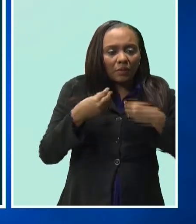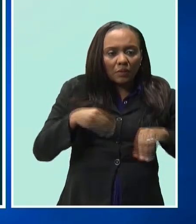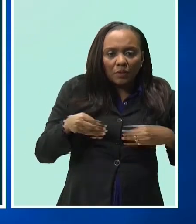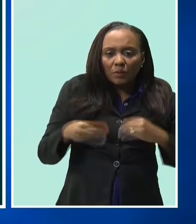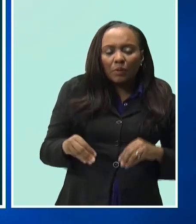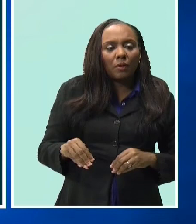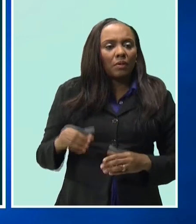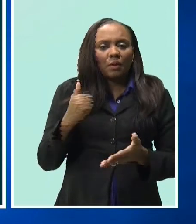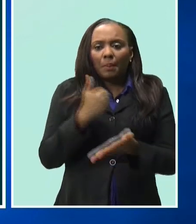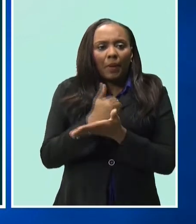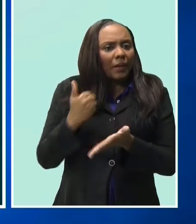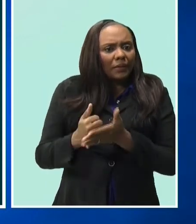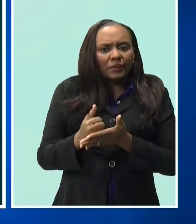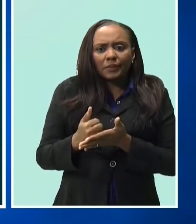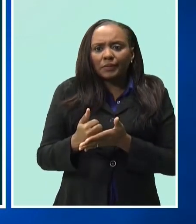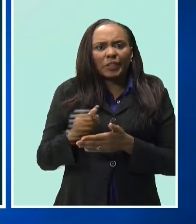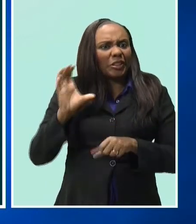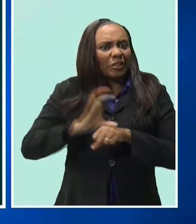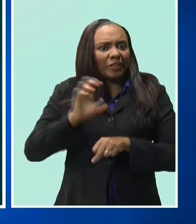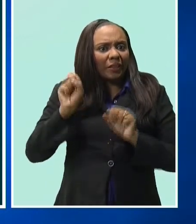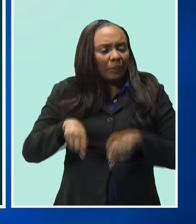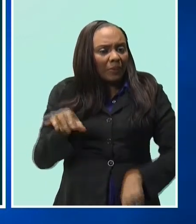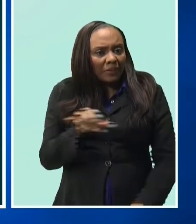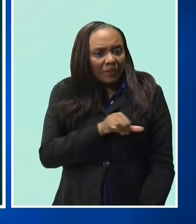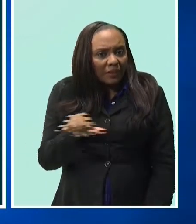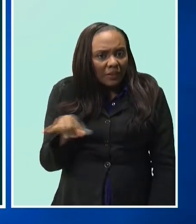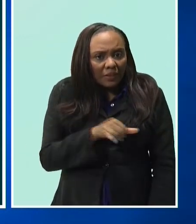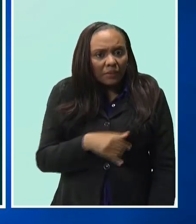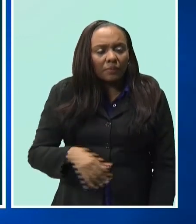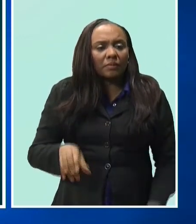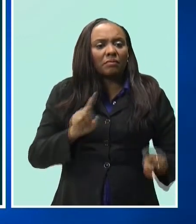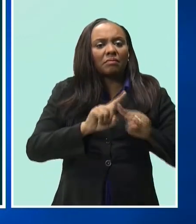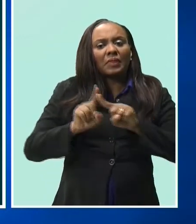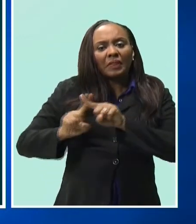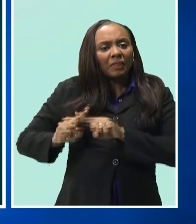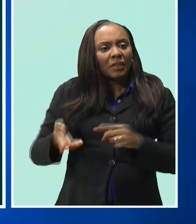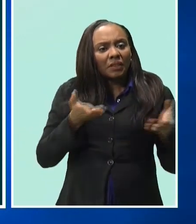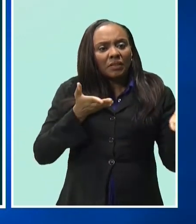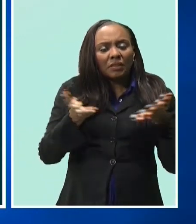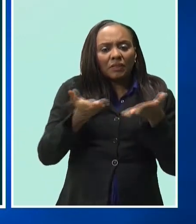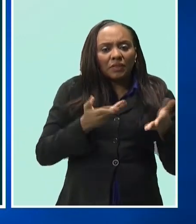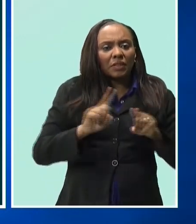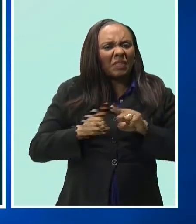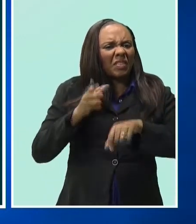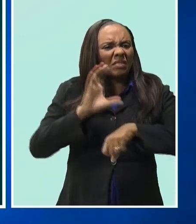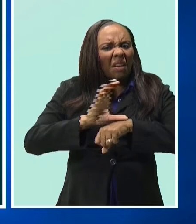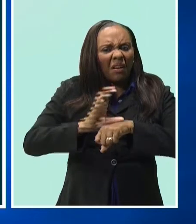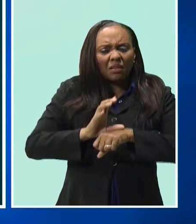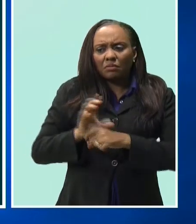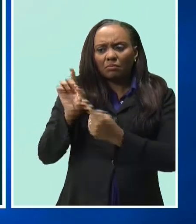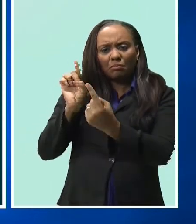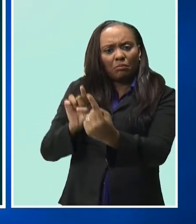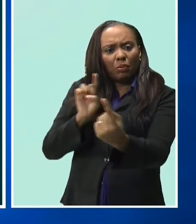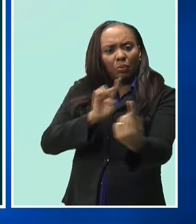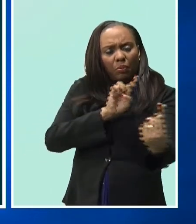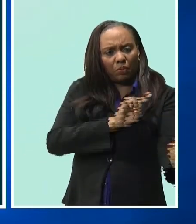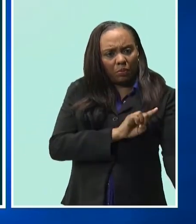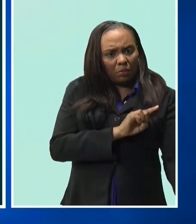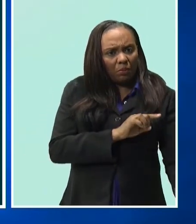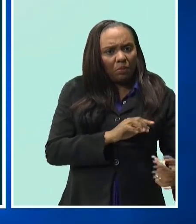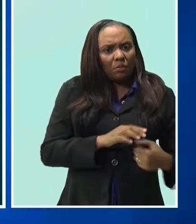every other business was doing. Do multiple services with proper social distancing and with